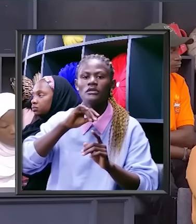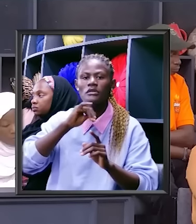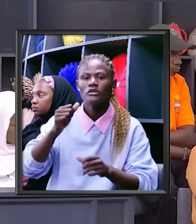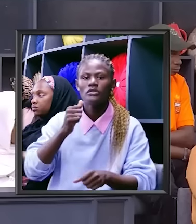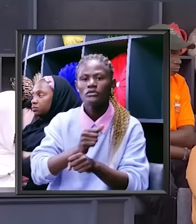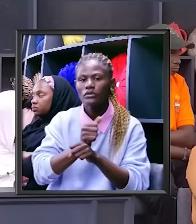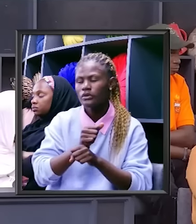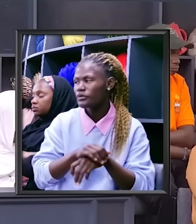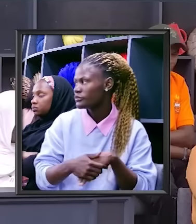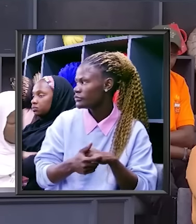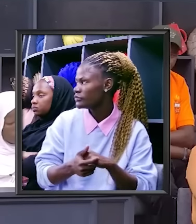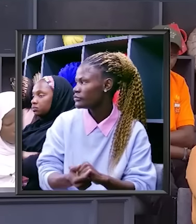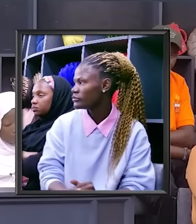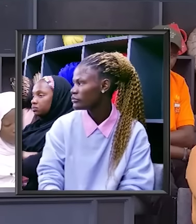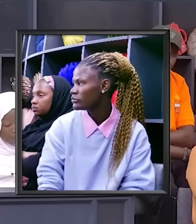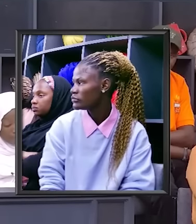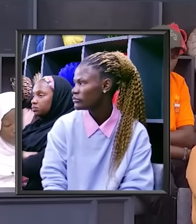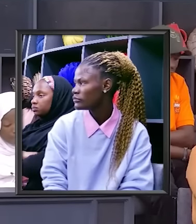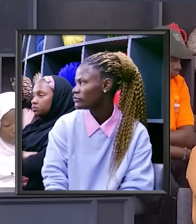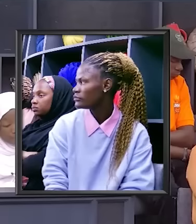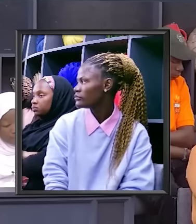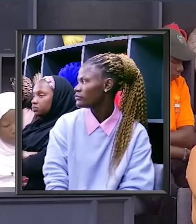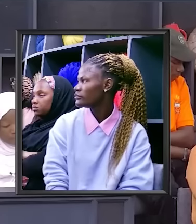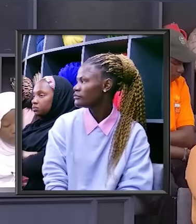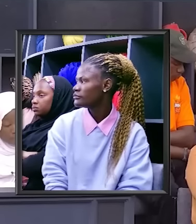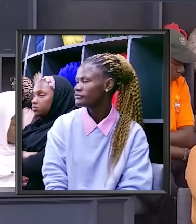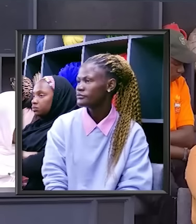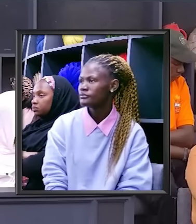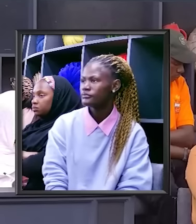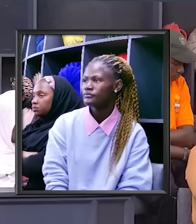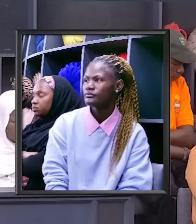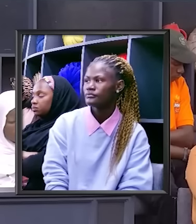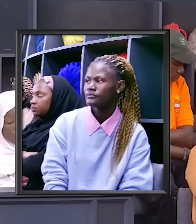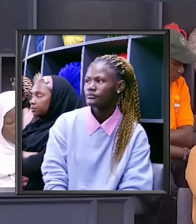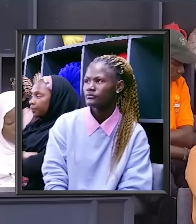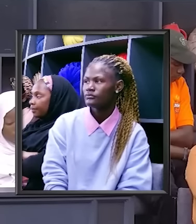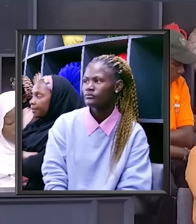I keep hearing Nigeria. I hear Nigeria, Jerry. Okay.